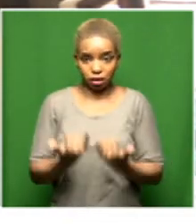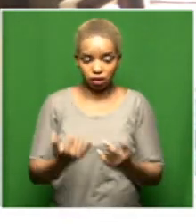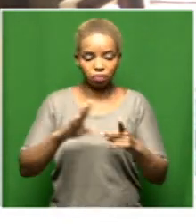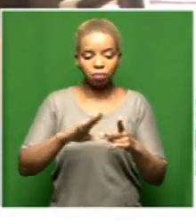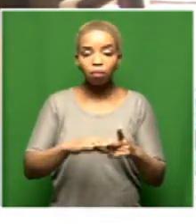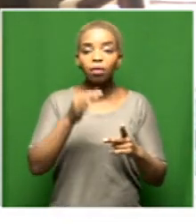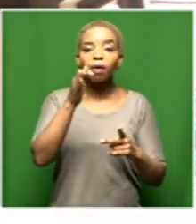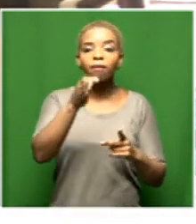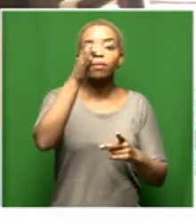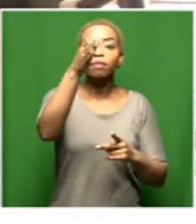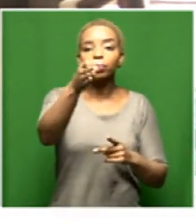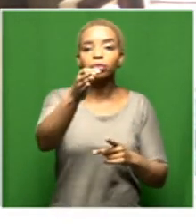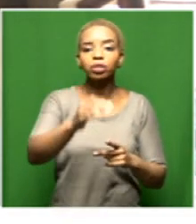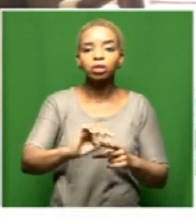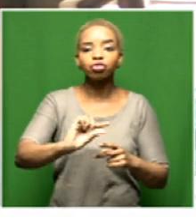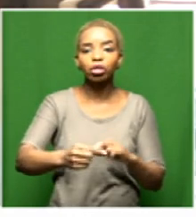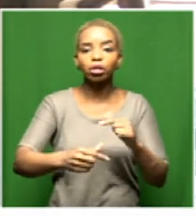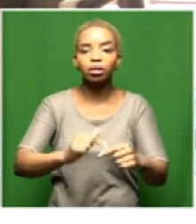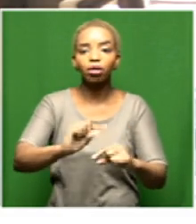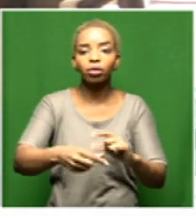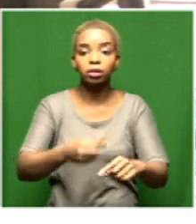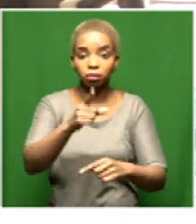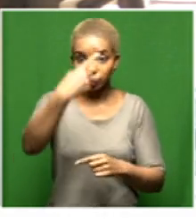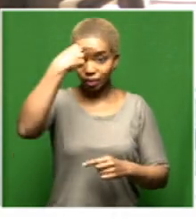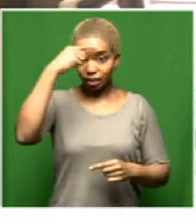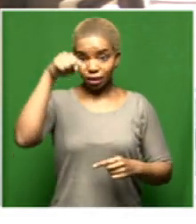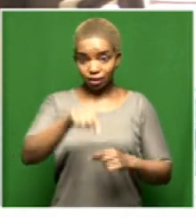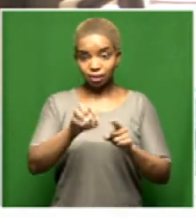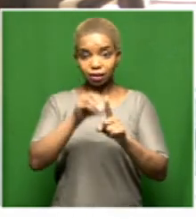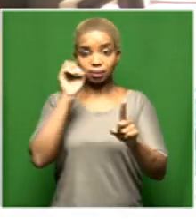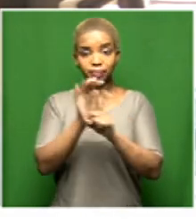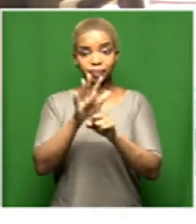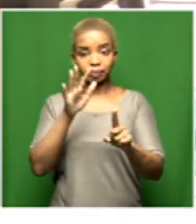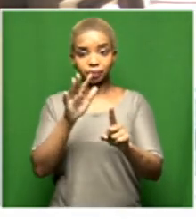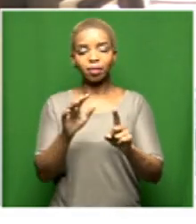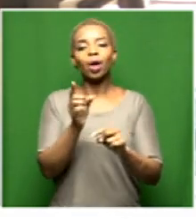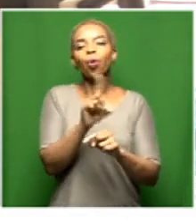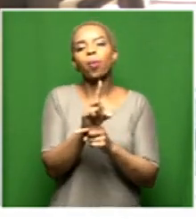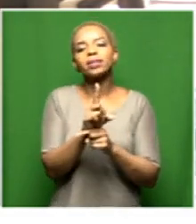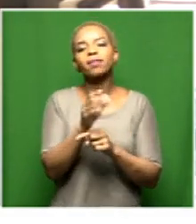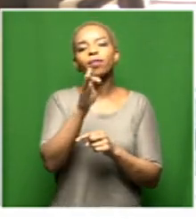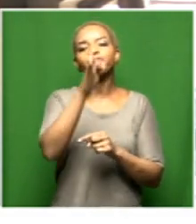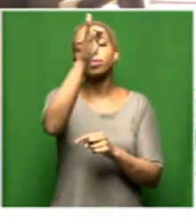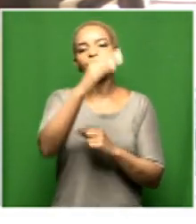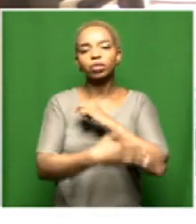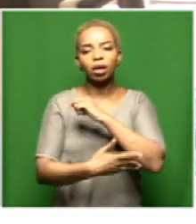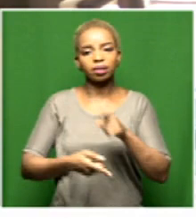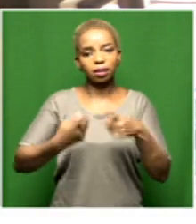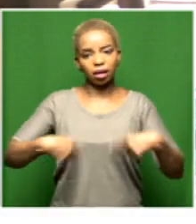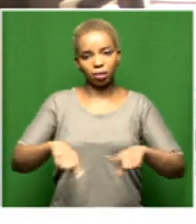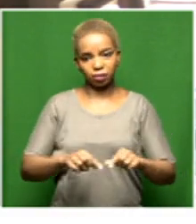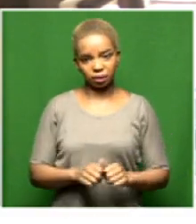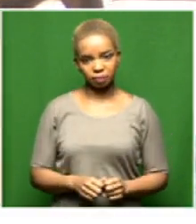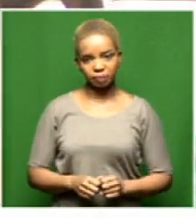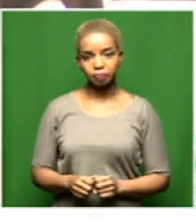And what impact do you think that this pandemic will have for the future of our country? I'm very hopeful that we're going to come out a